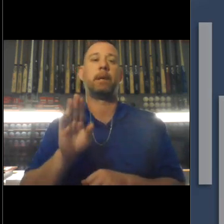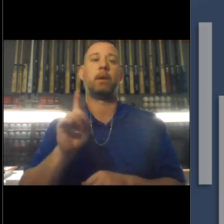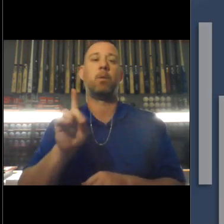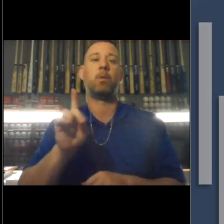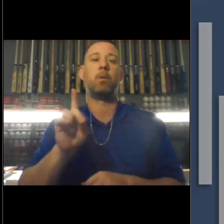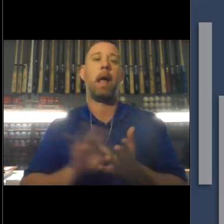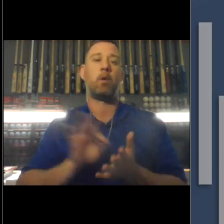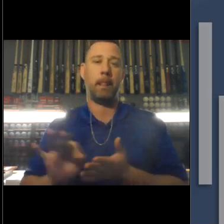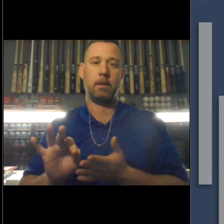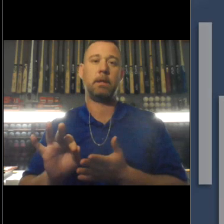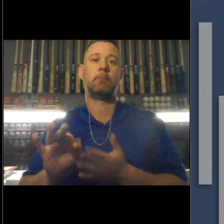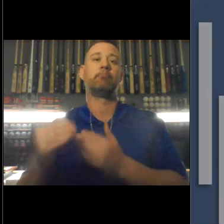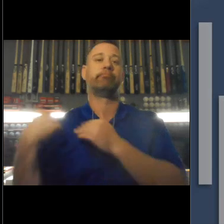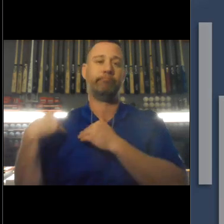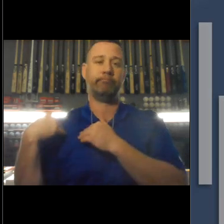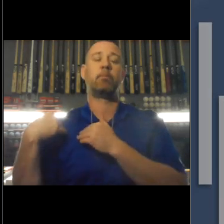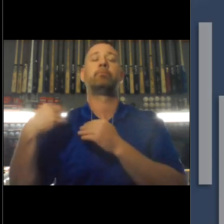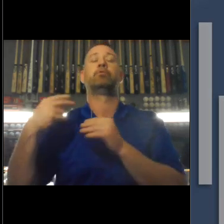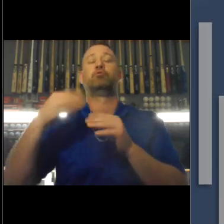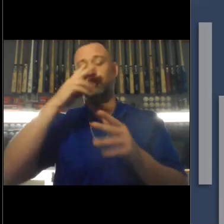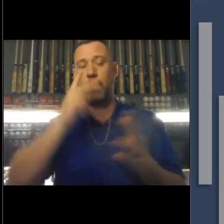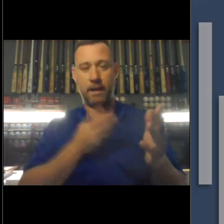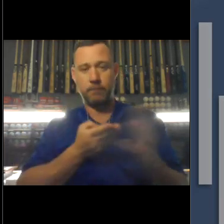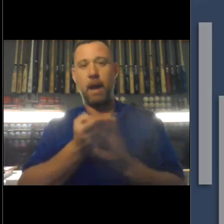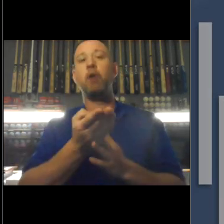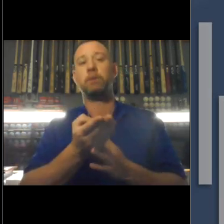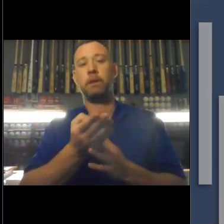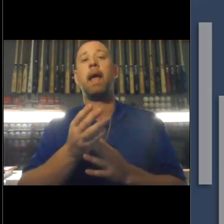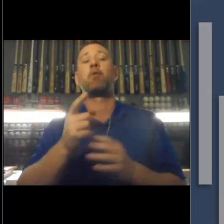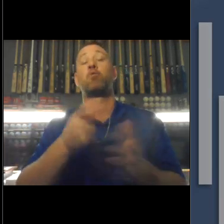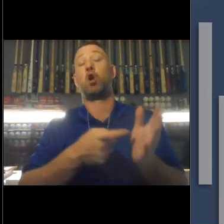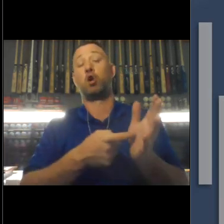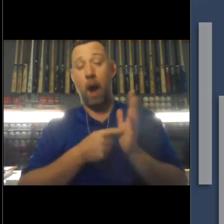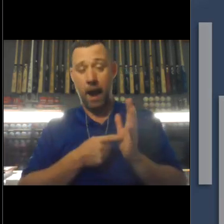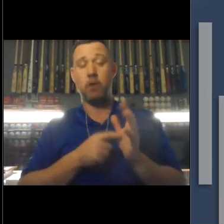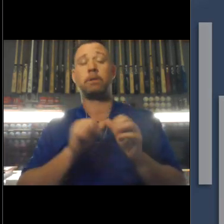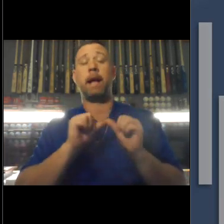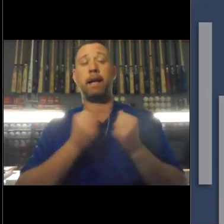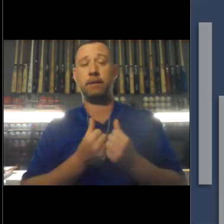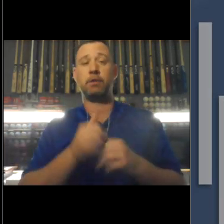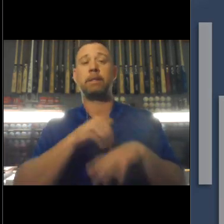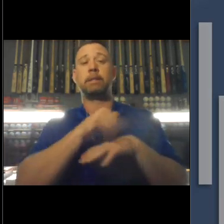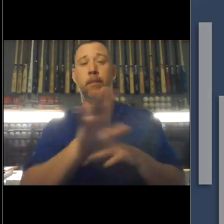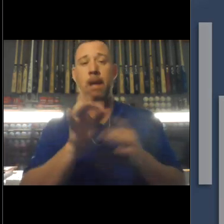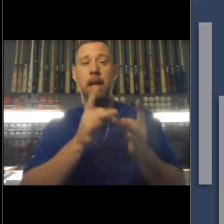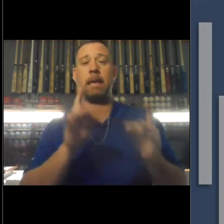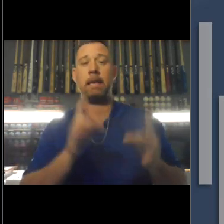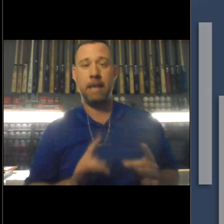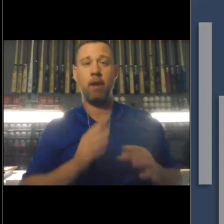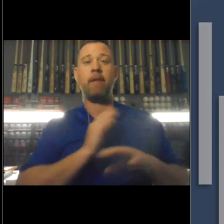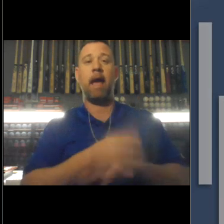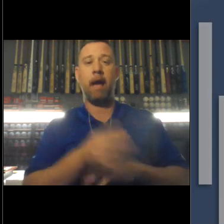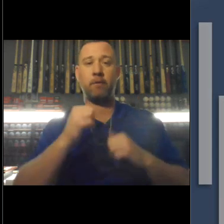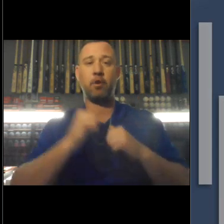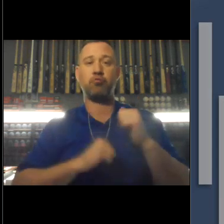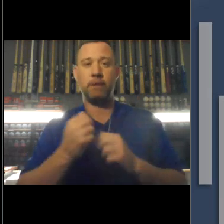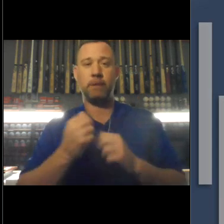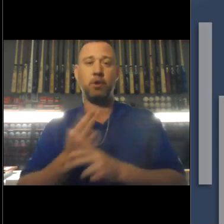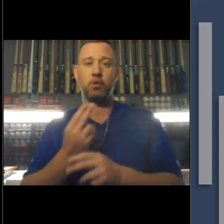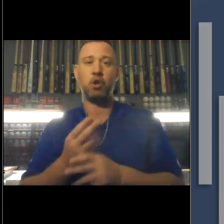and transparency guidelines and requires implementing agencies must submit a narrative with after construction user